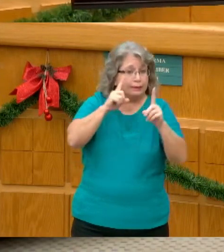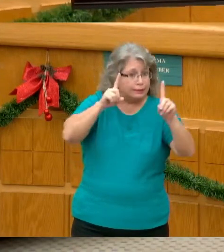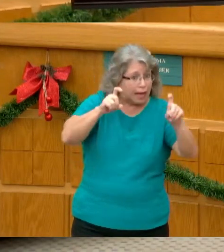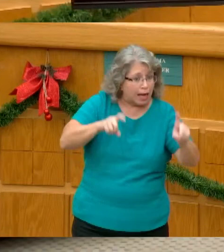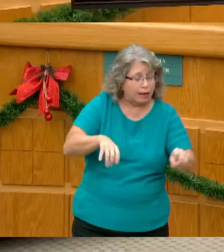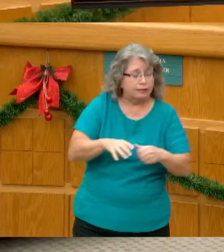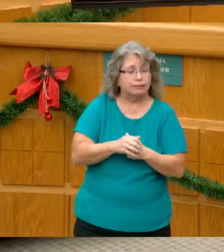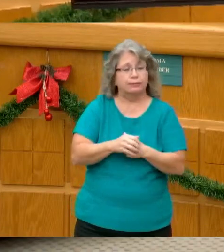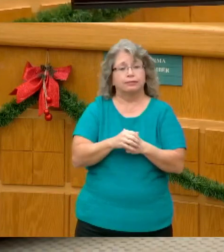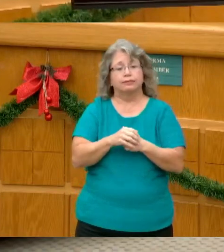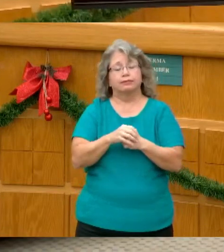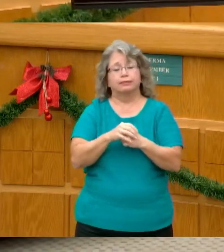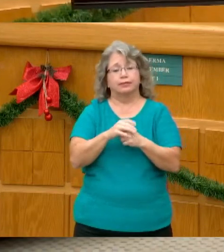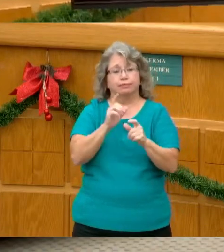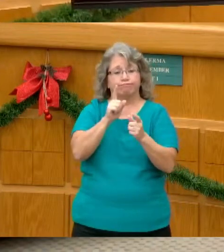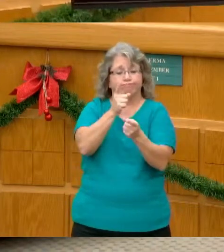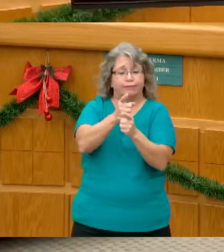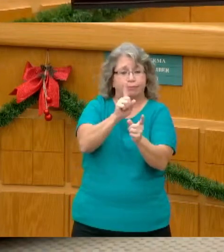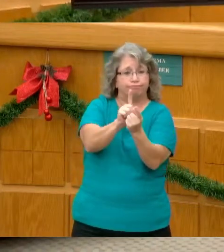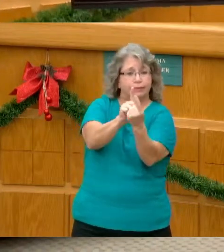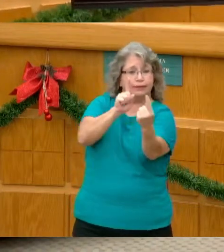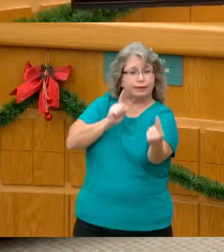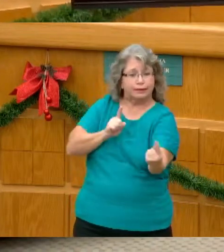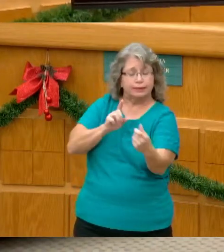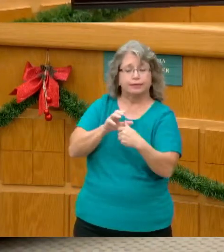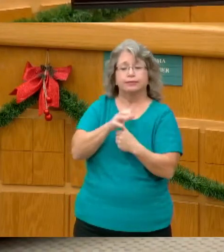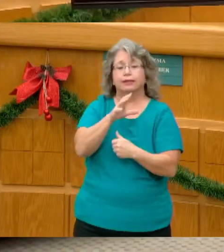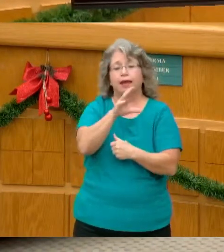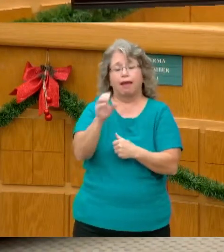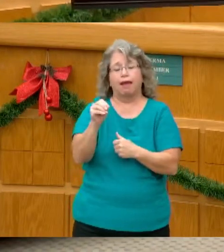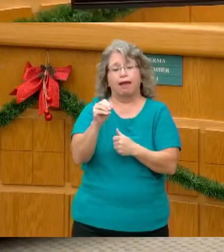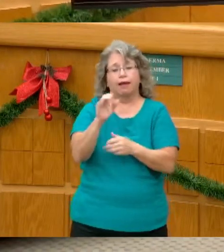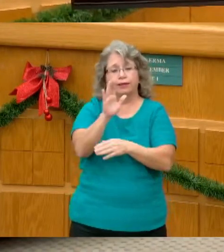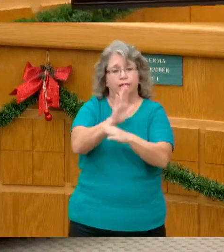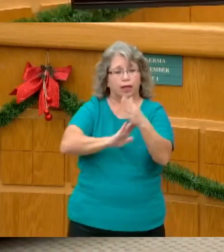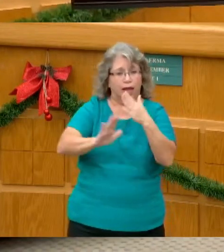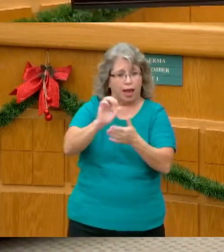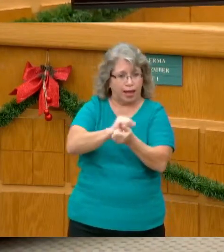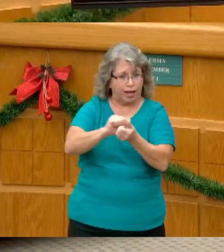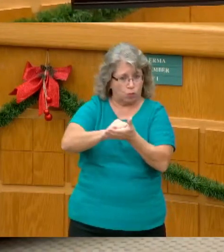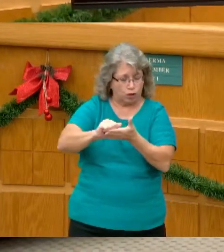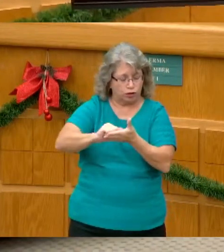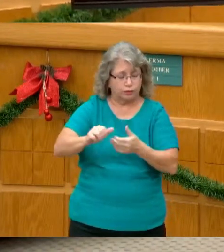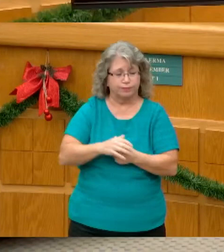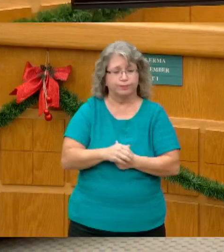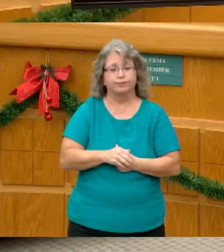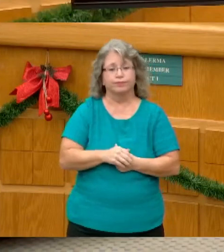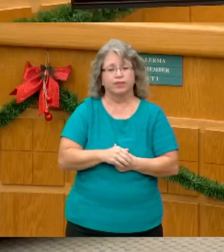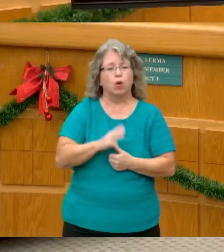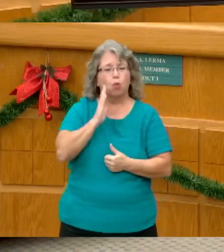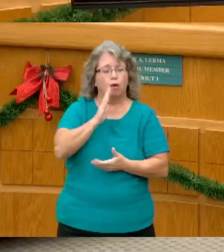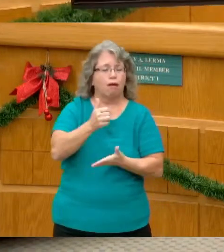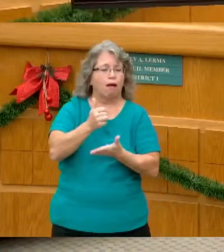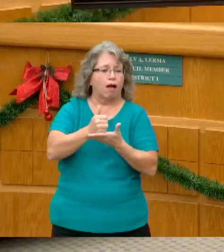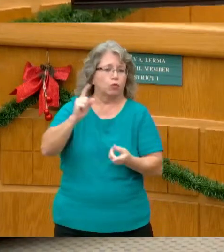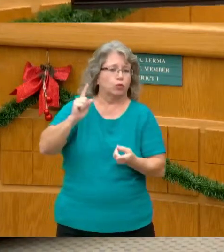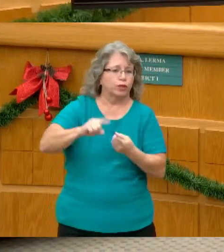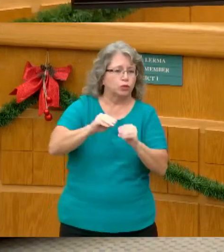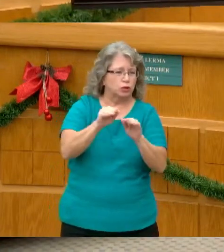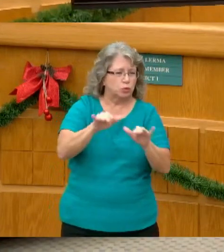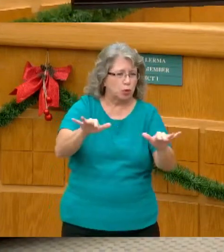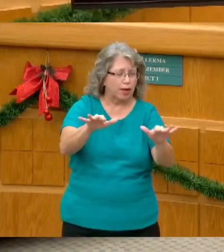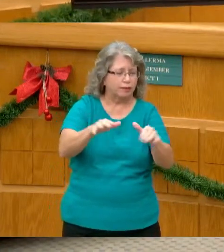ways to combat the virus from spreading. While hospitals are seeing a slow uptick in COVID-19